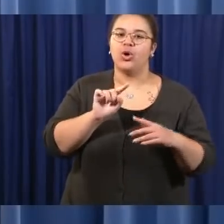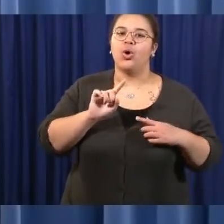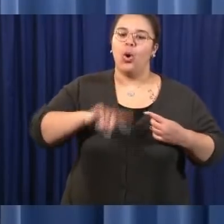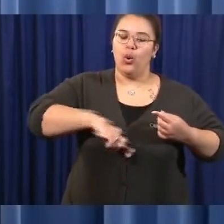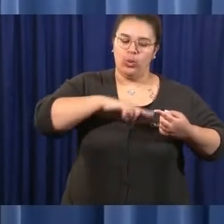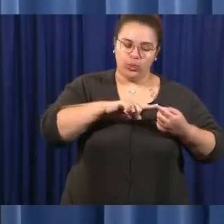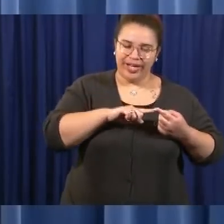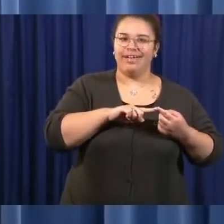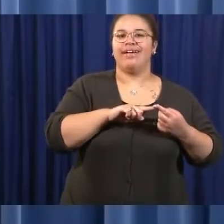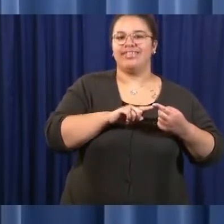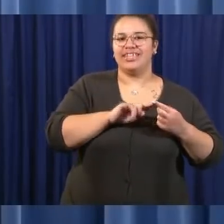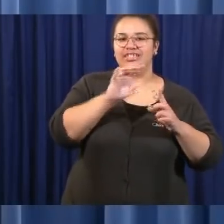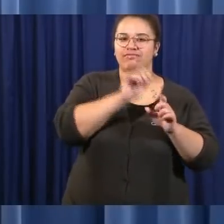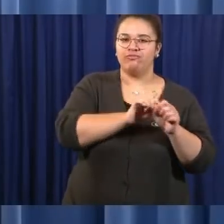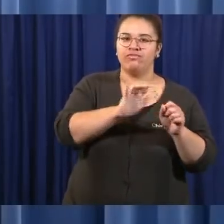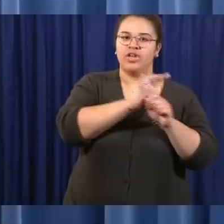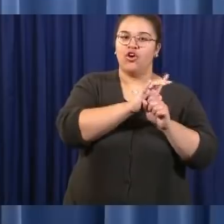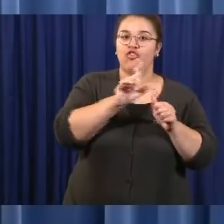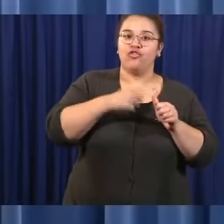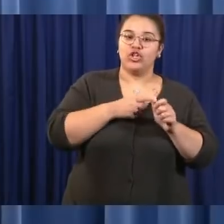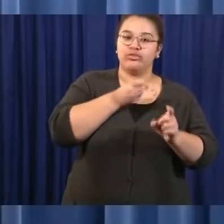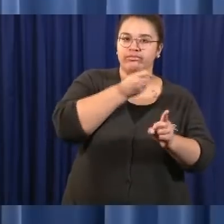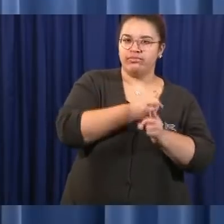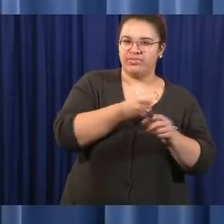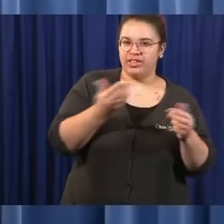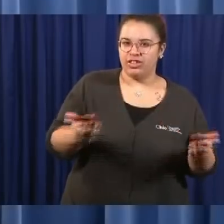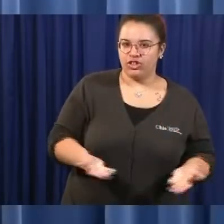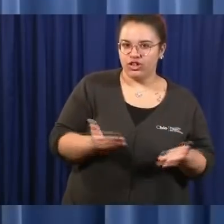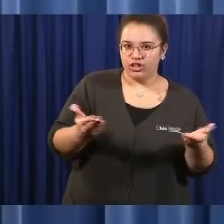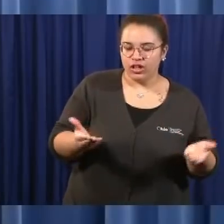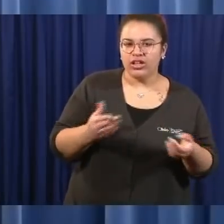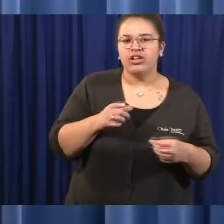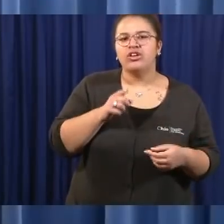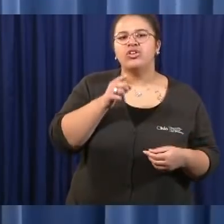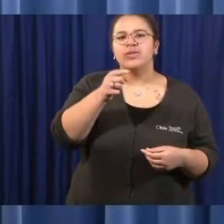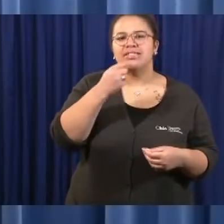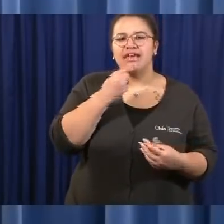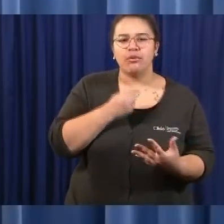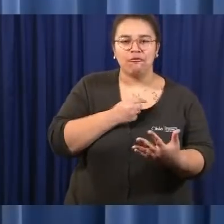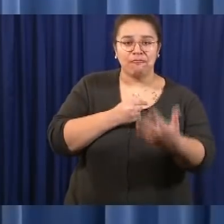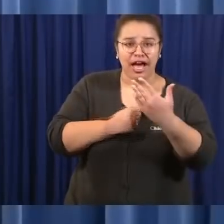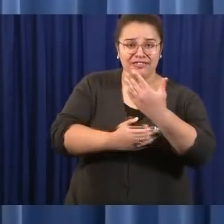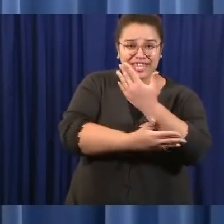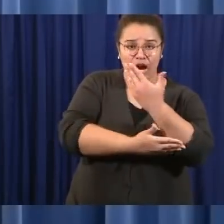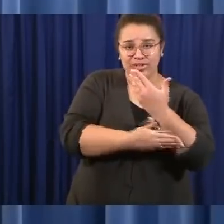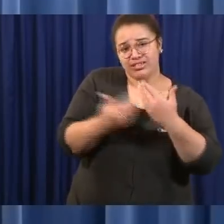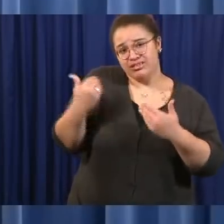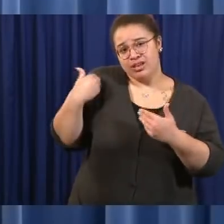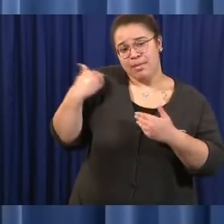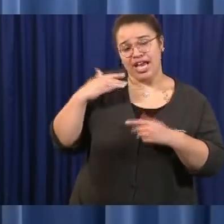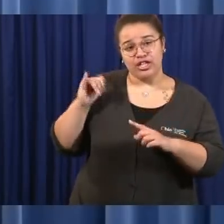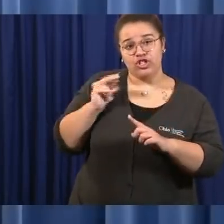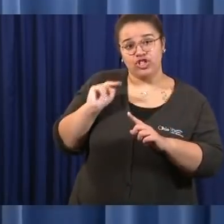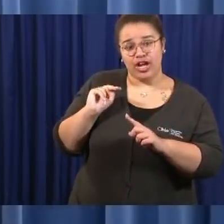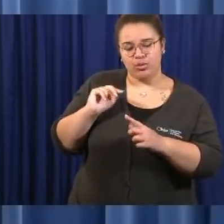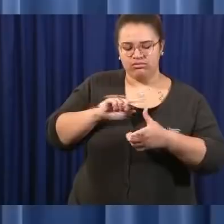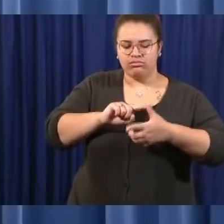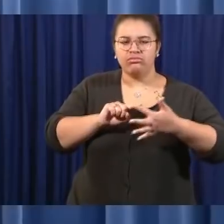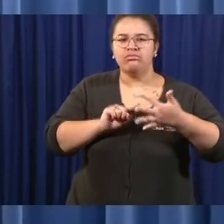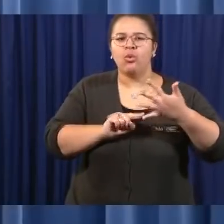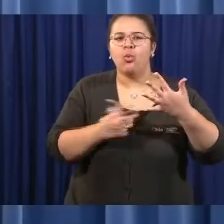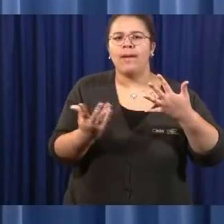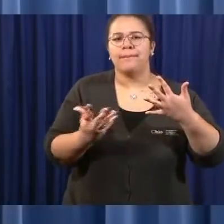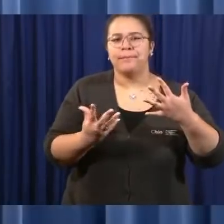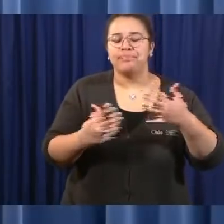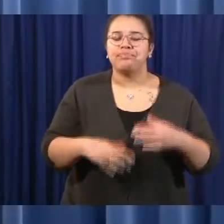about. Do you know what 5 counties were the counties with the onset in January? And then also, do you know, can you explain